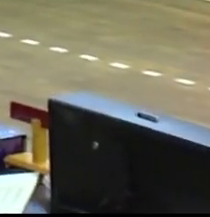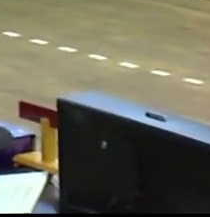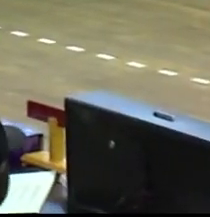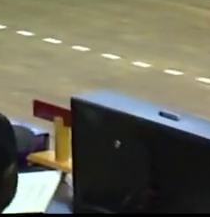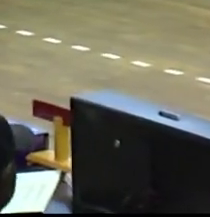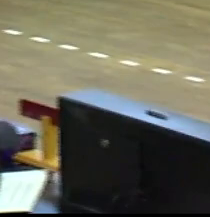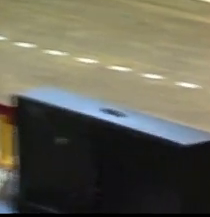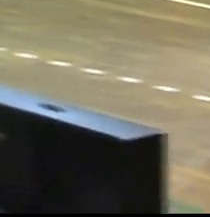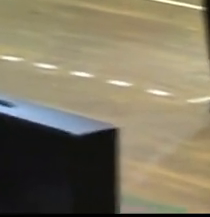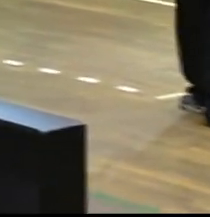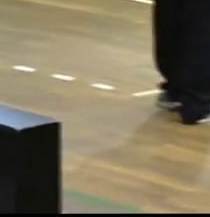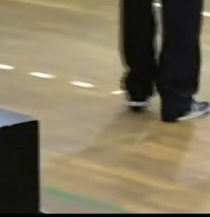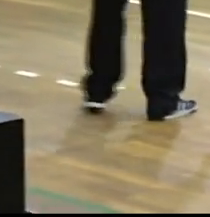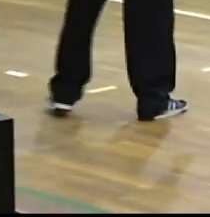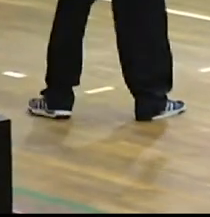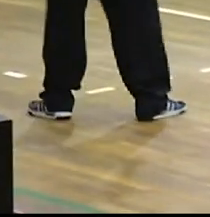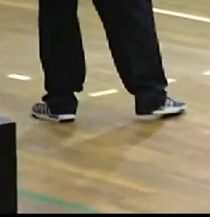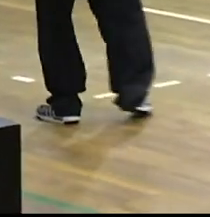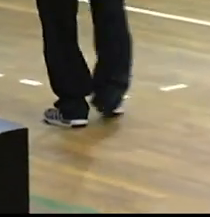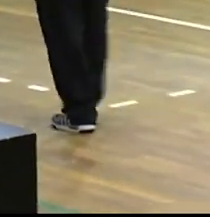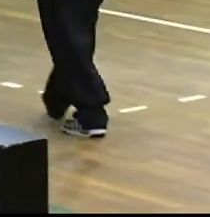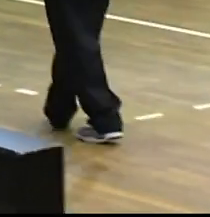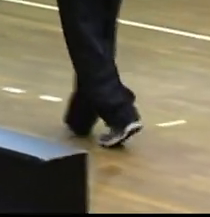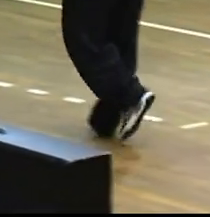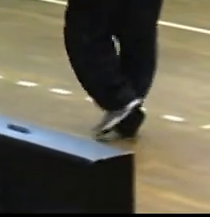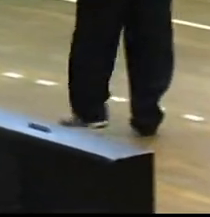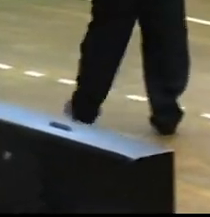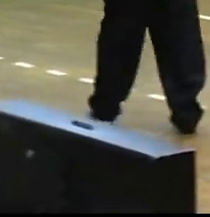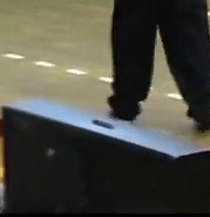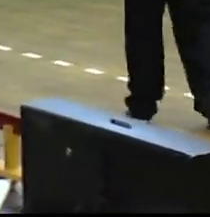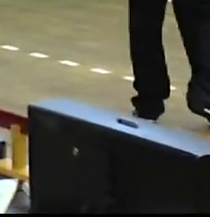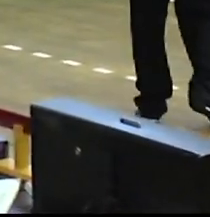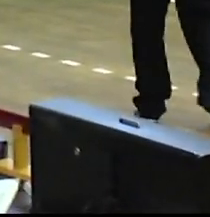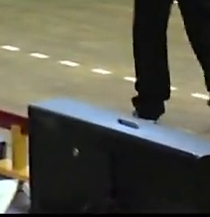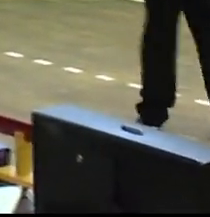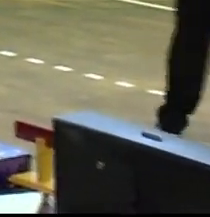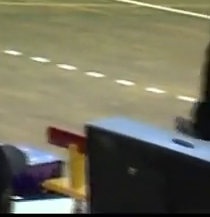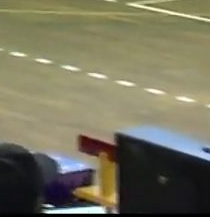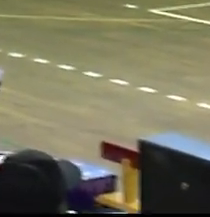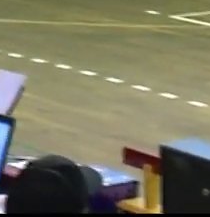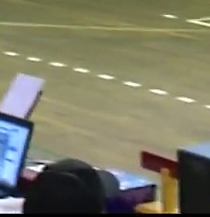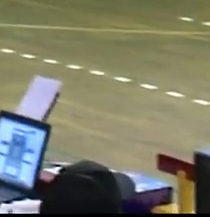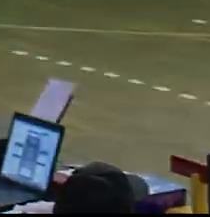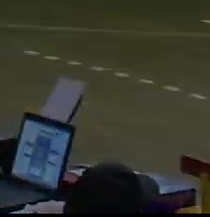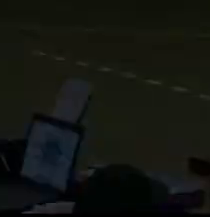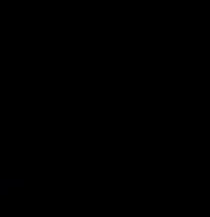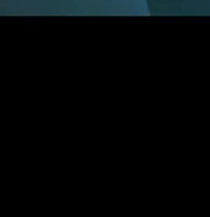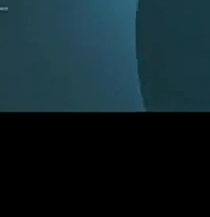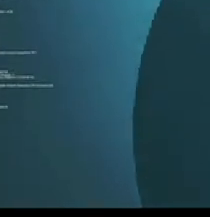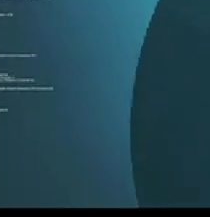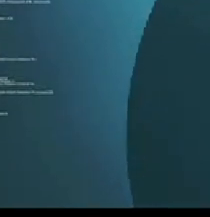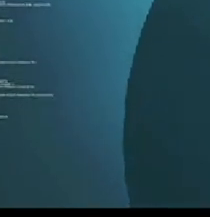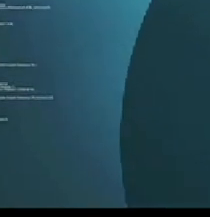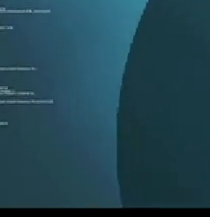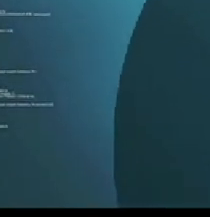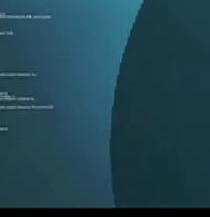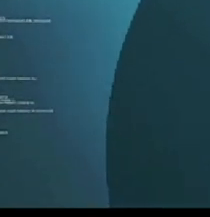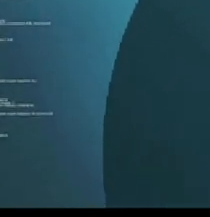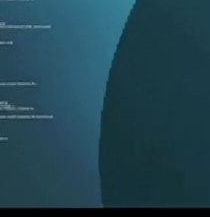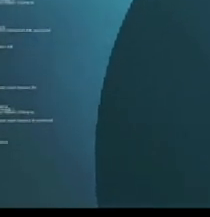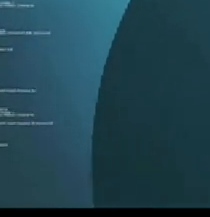And women's basketball hit the court. The Bahamas Tonight, the national report starts now.